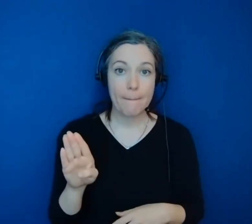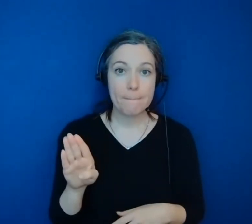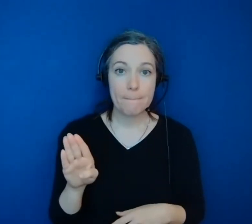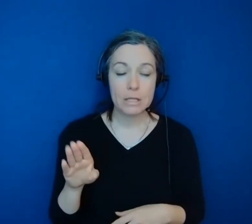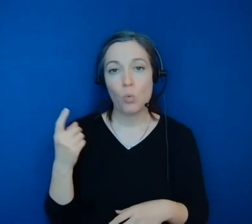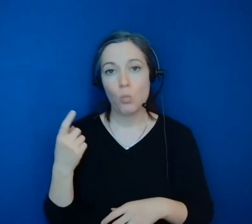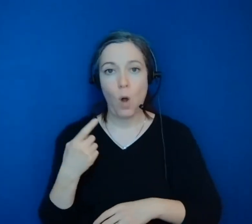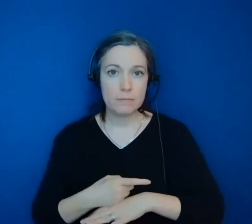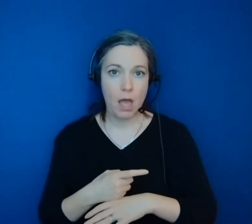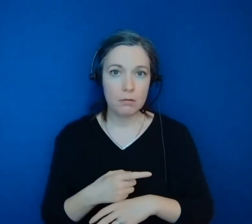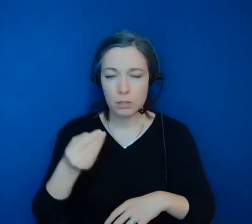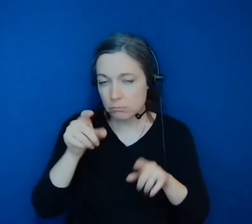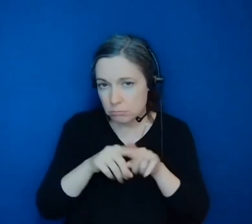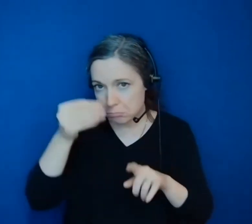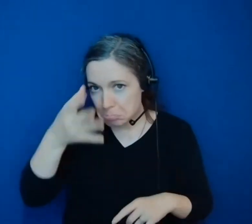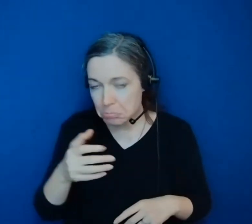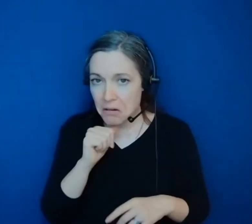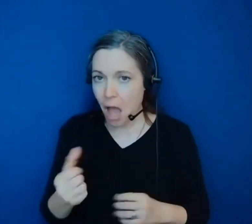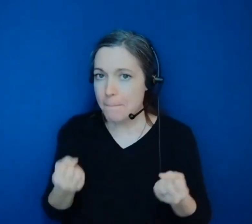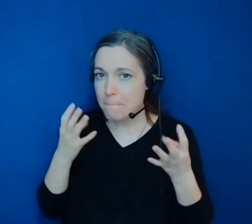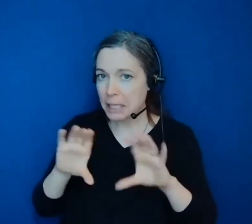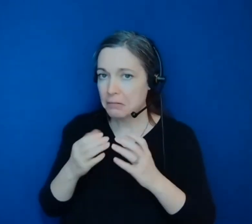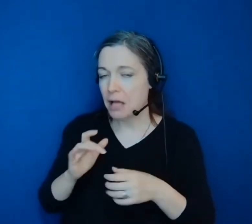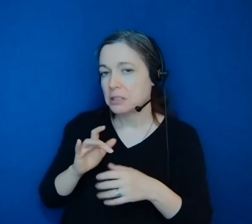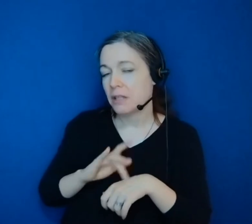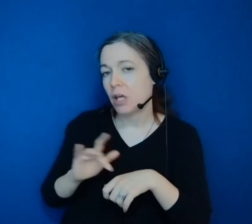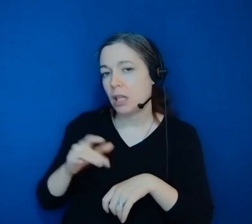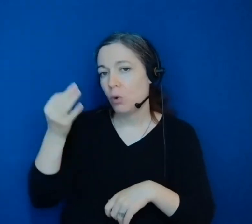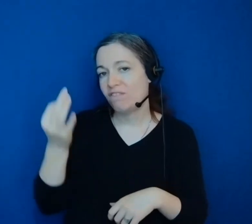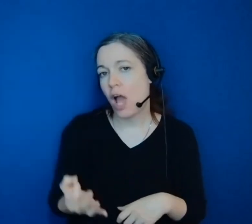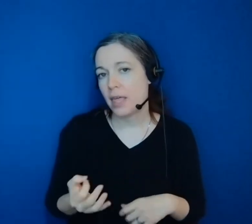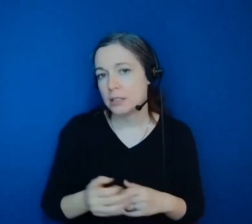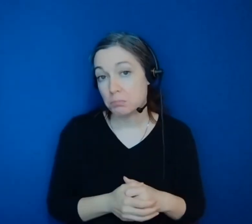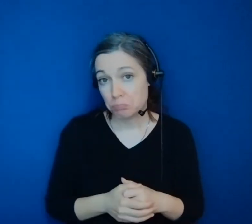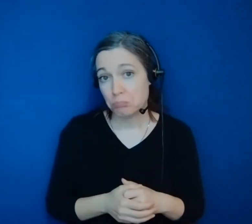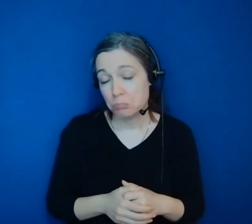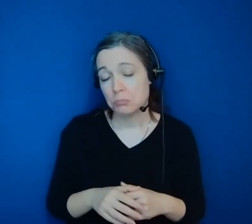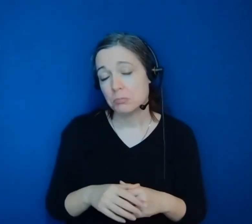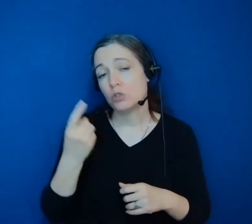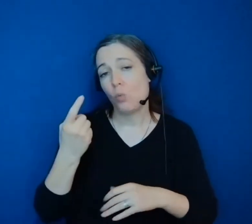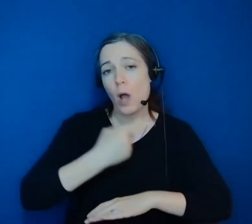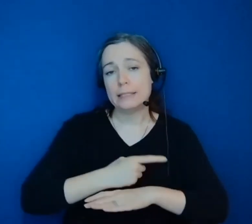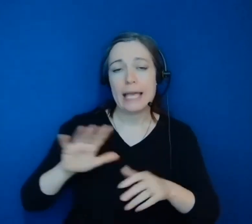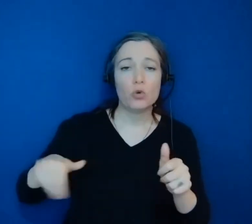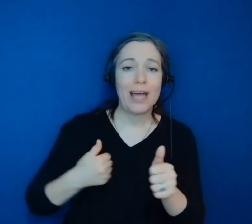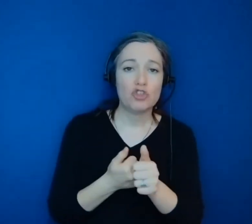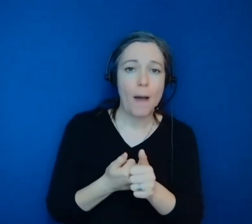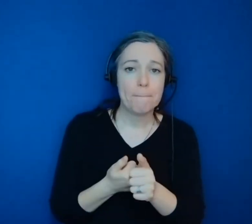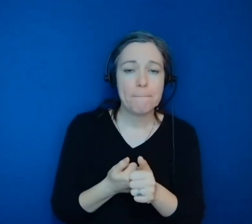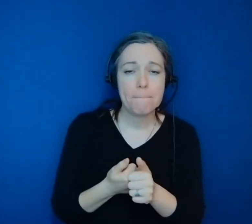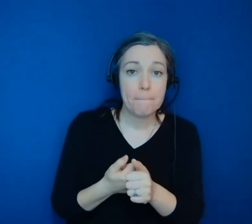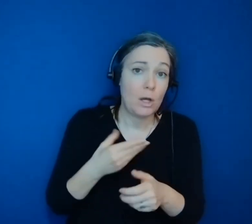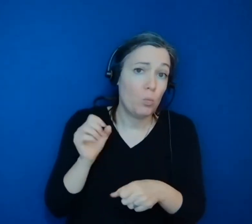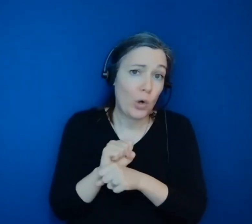classes on Fridays. Which gives students opportunities to kind of have a catch up day to do some homework and get some stuff done and also you know